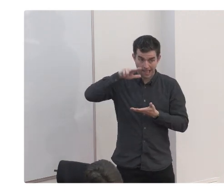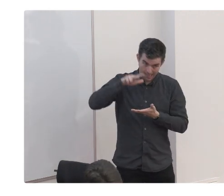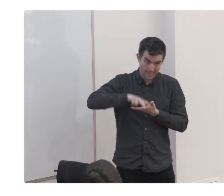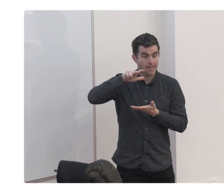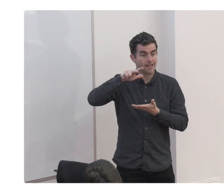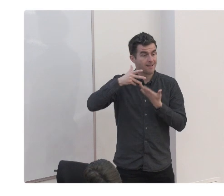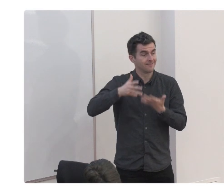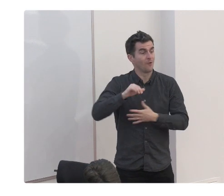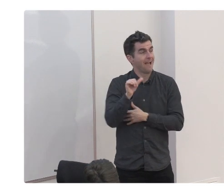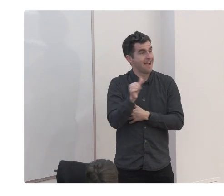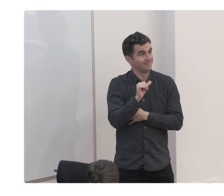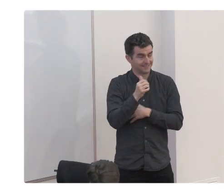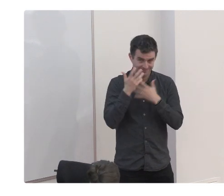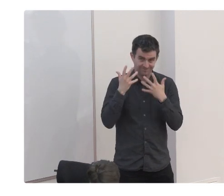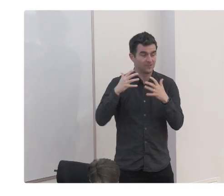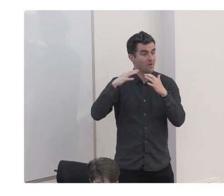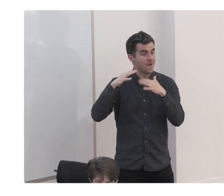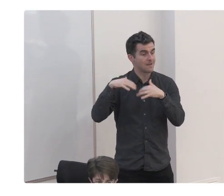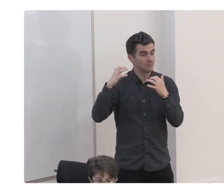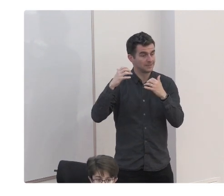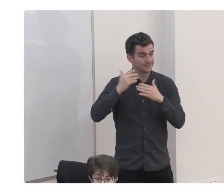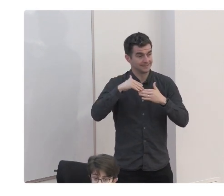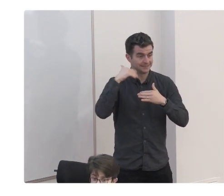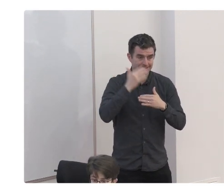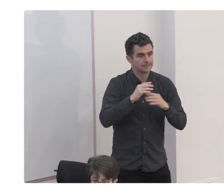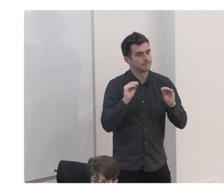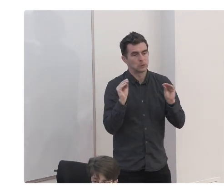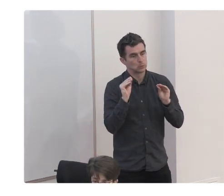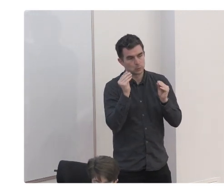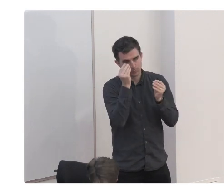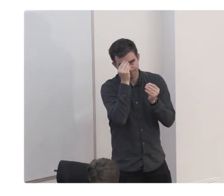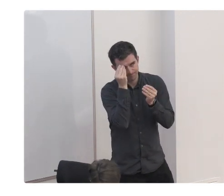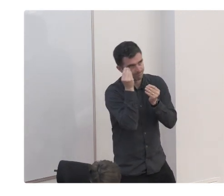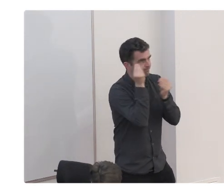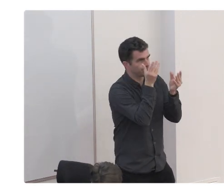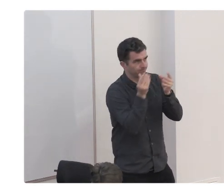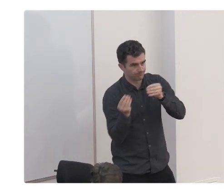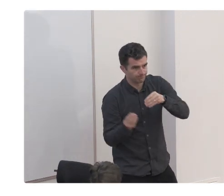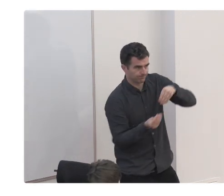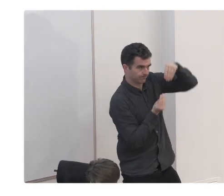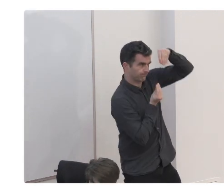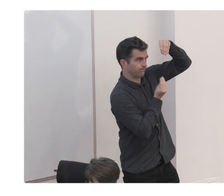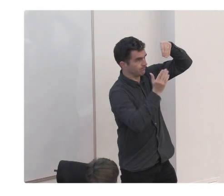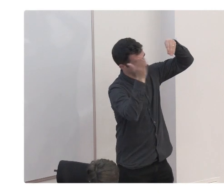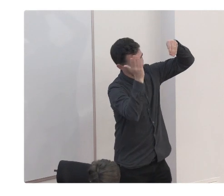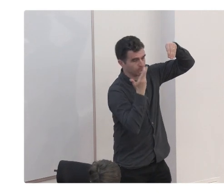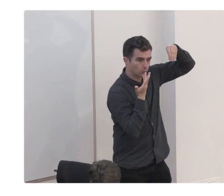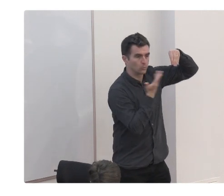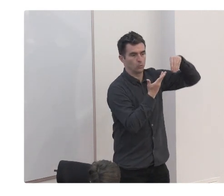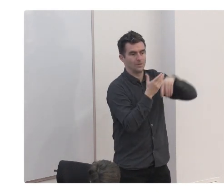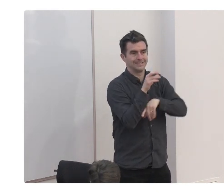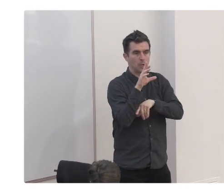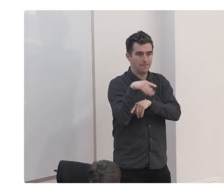for monitoring of the implication of the convention on the rights of people with disability within different